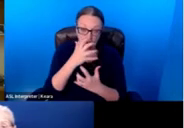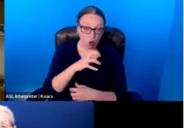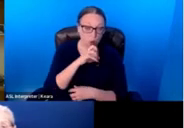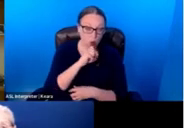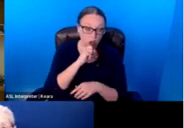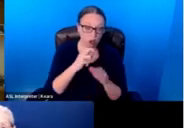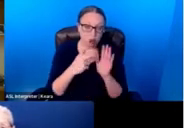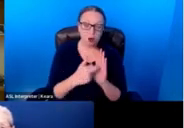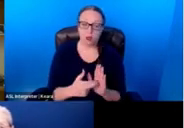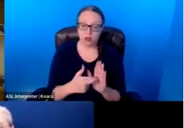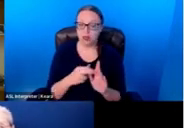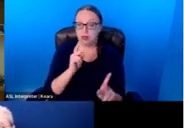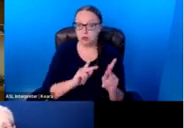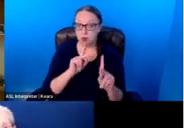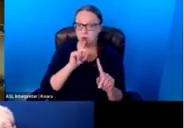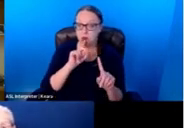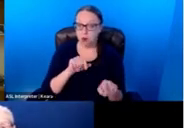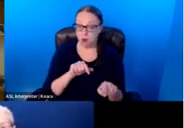who reported at least